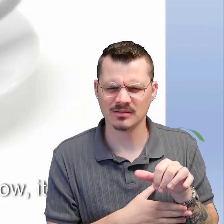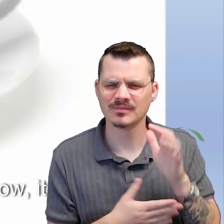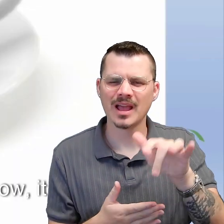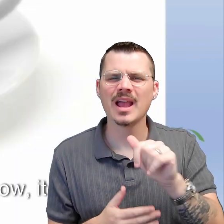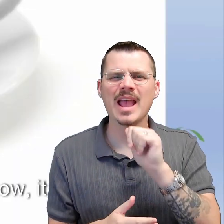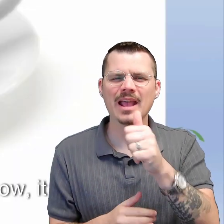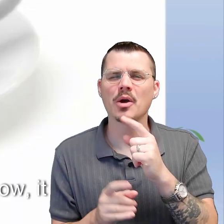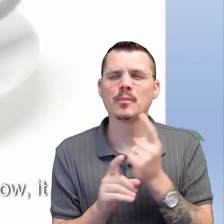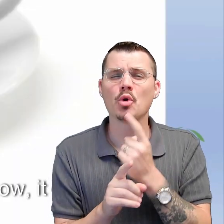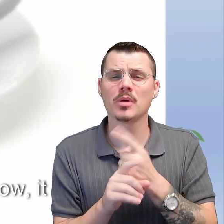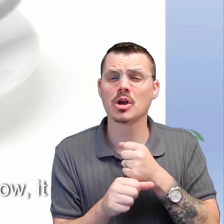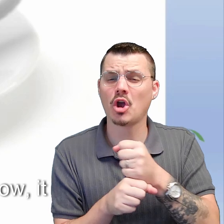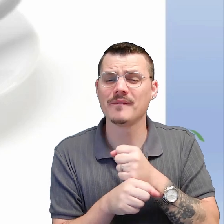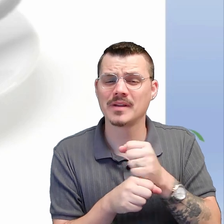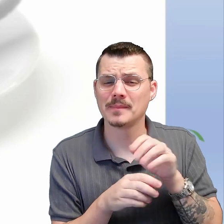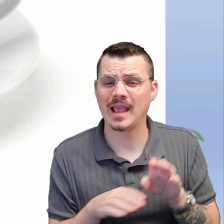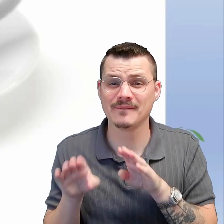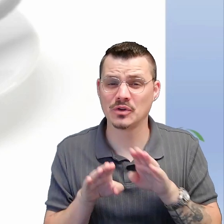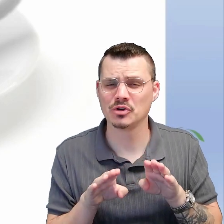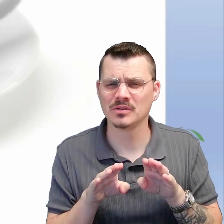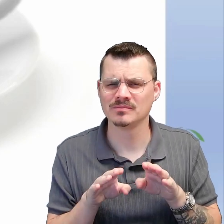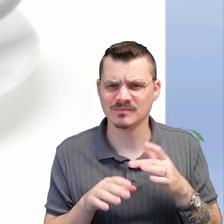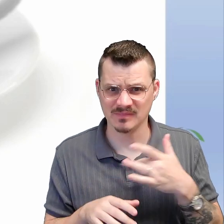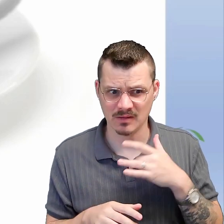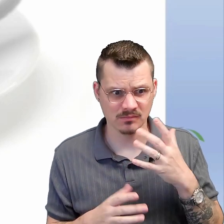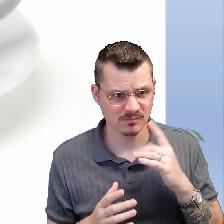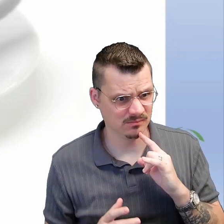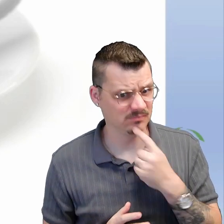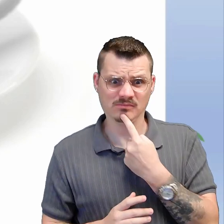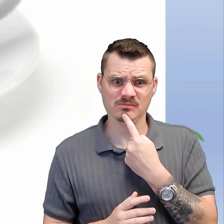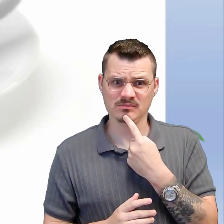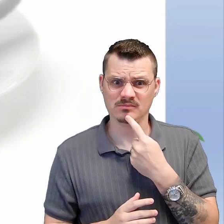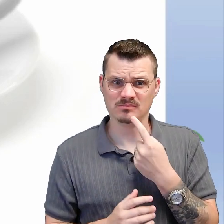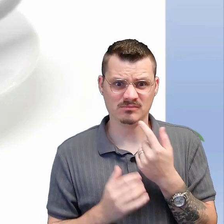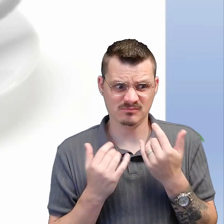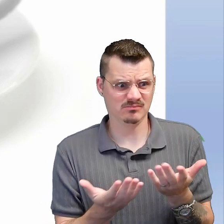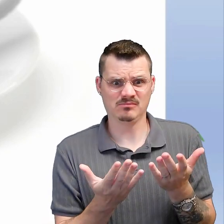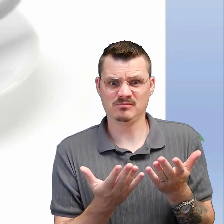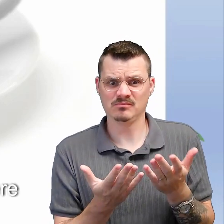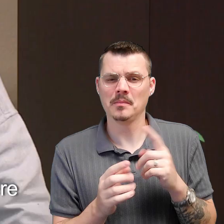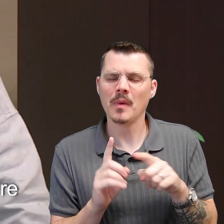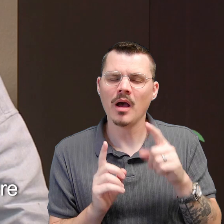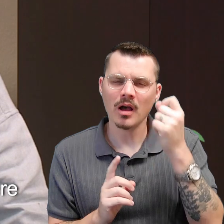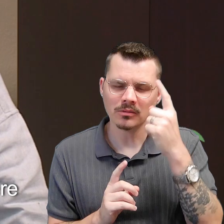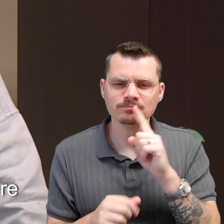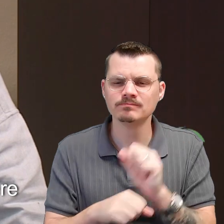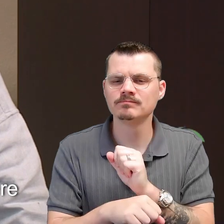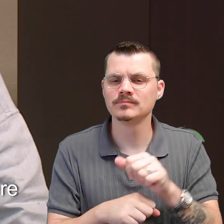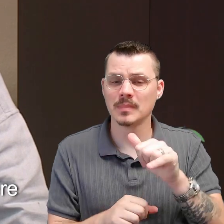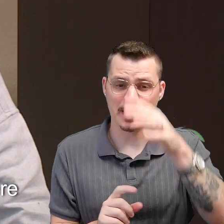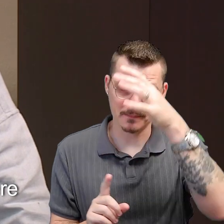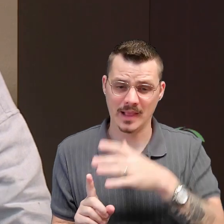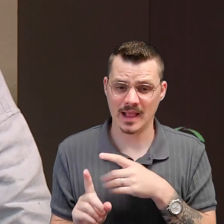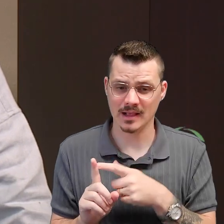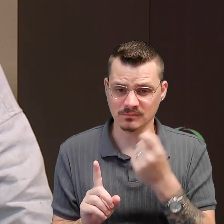The inappropriate coffee behavior. You know, it doesn't sound all that dramatic right up front, but sure enough, this is a